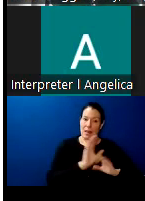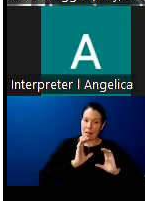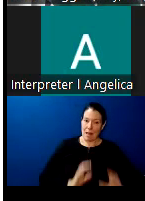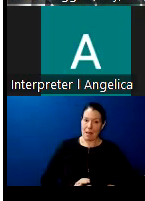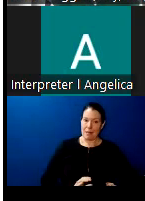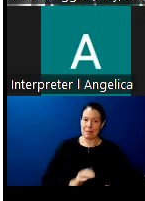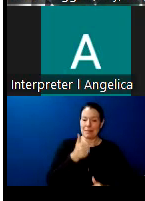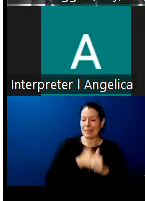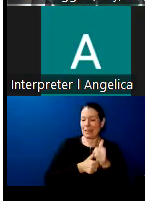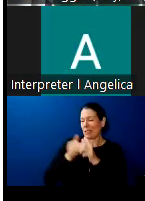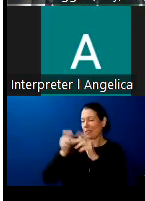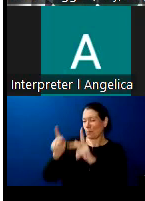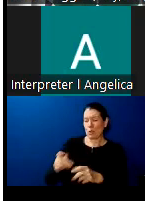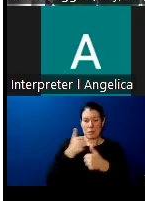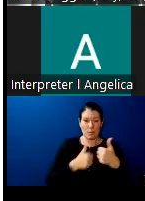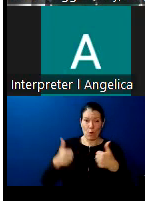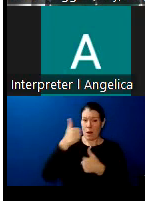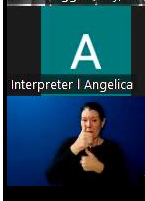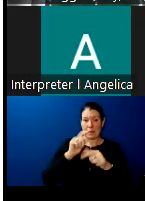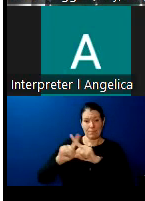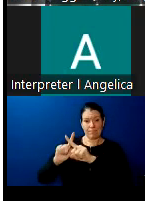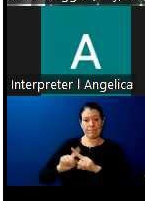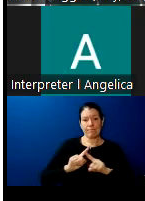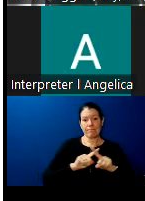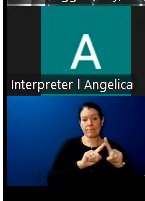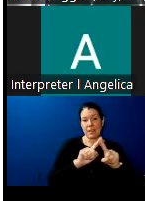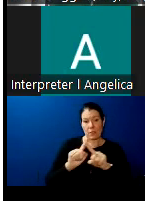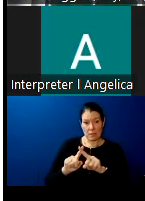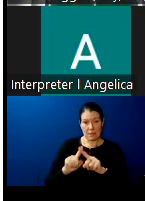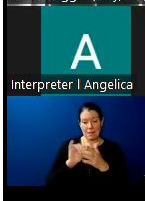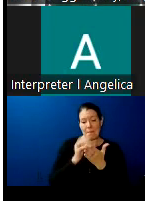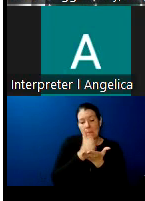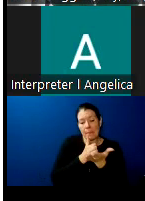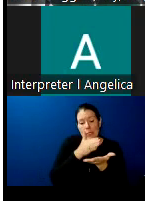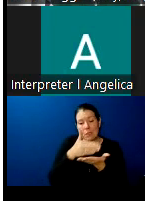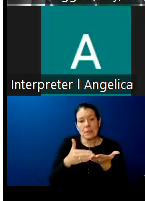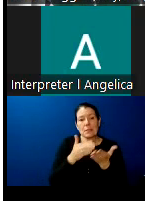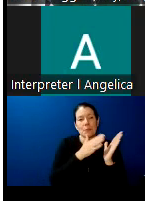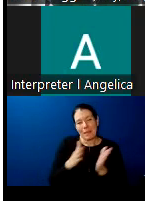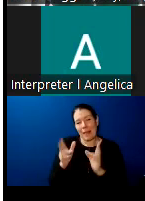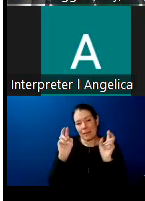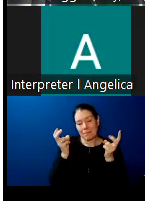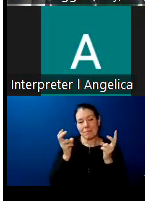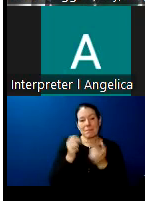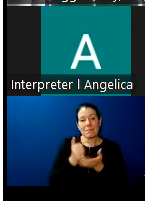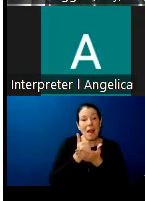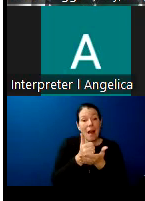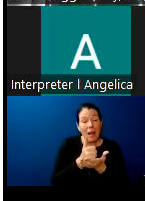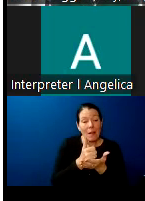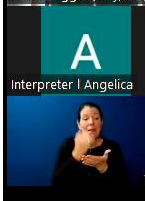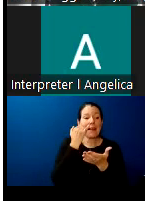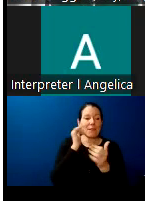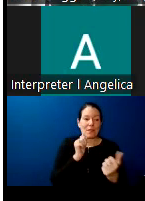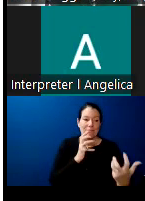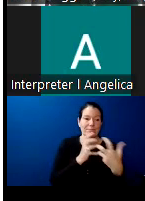Everyone's priorities and needs look different, and this budget or plan is really only helpful if you're able to have